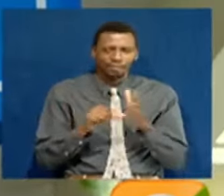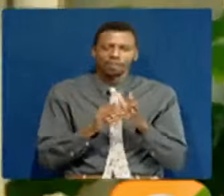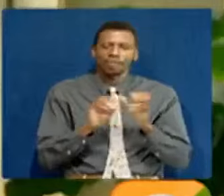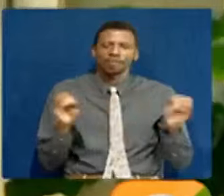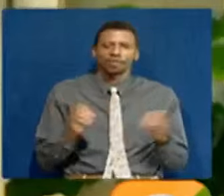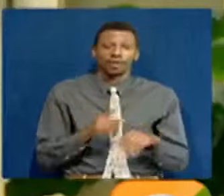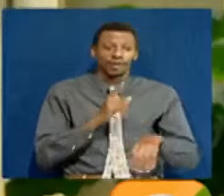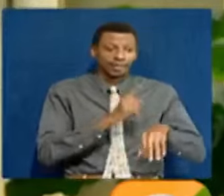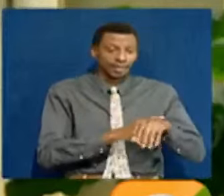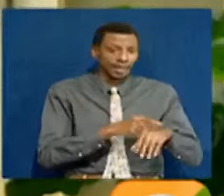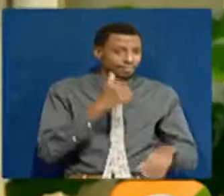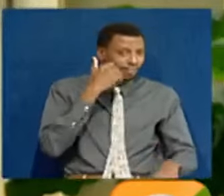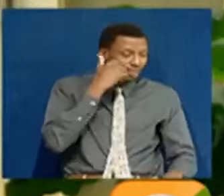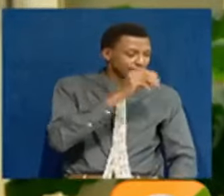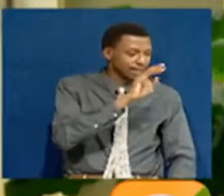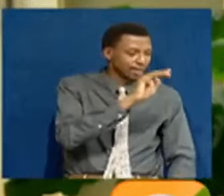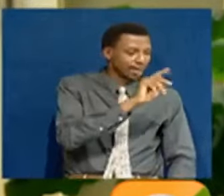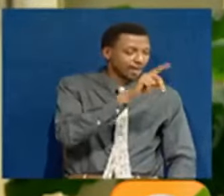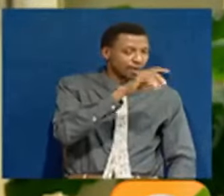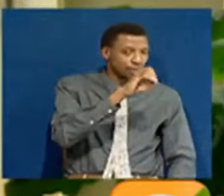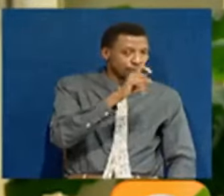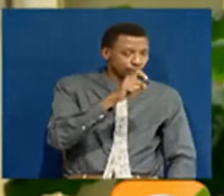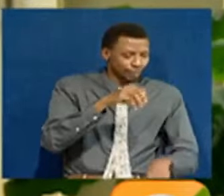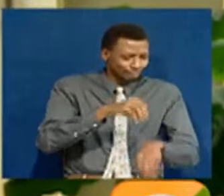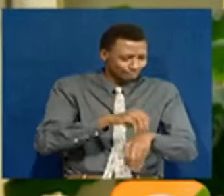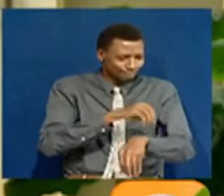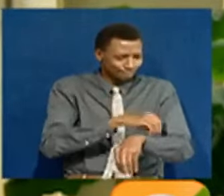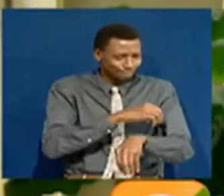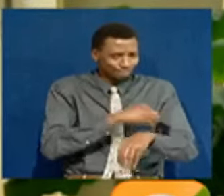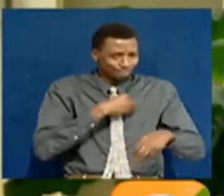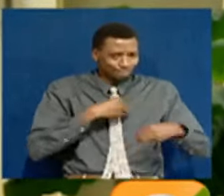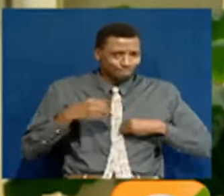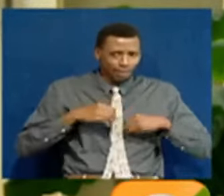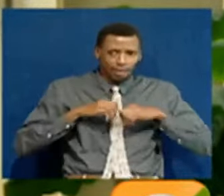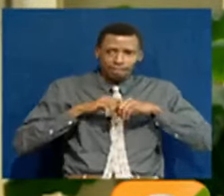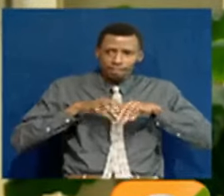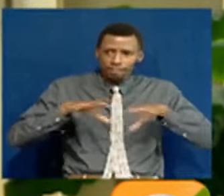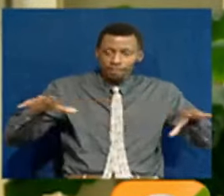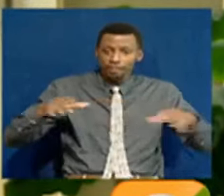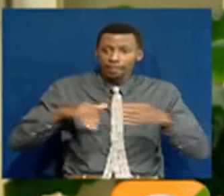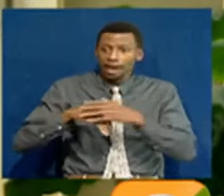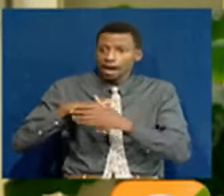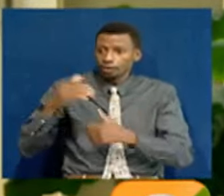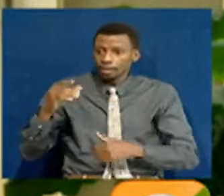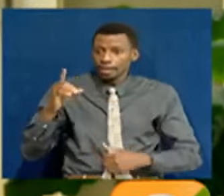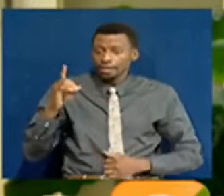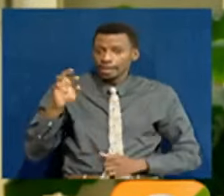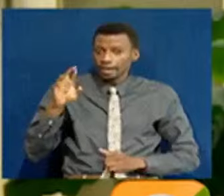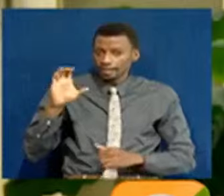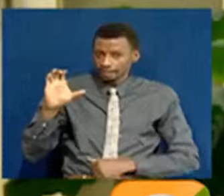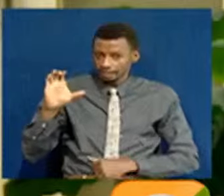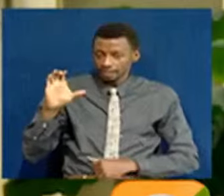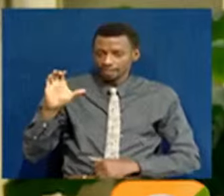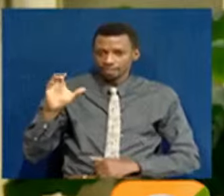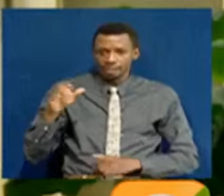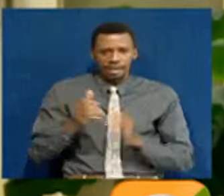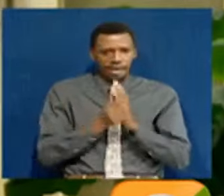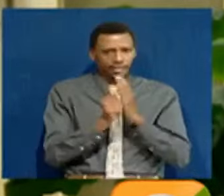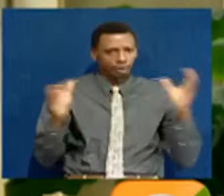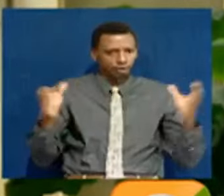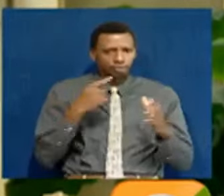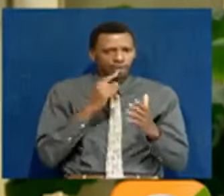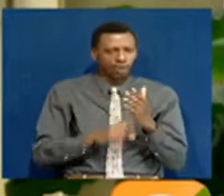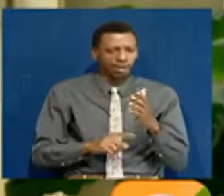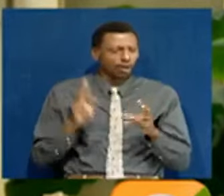Mpox continues to spread outside the DRC Congo, experts have said there is no cause for alarm, adding that